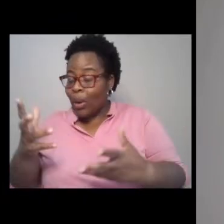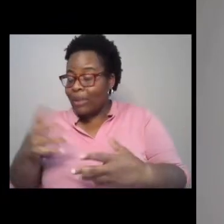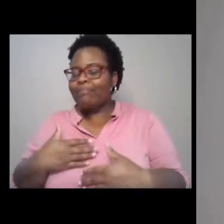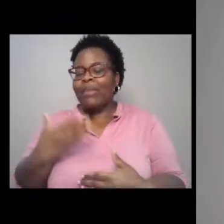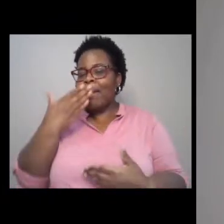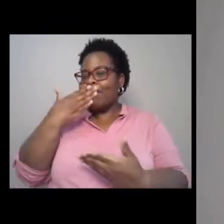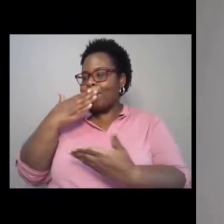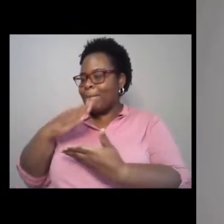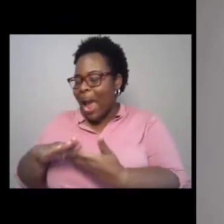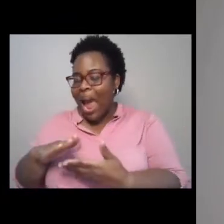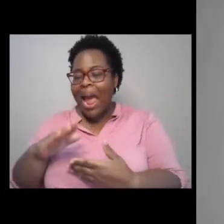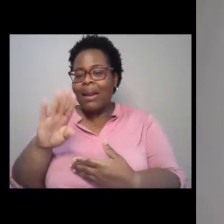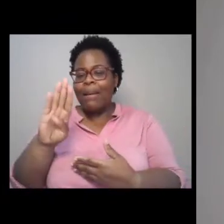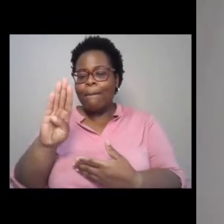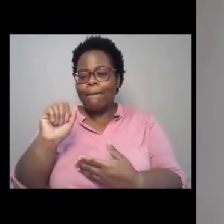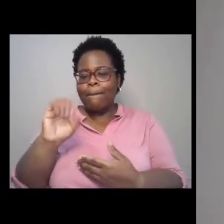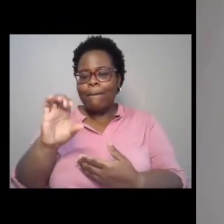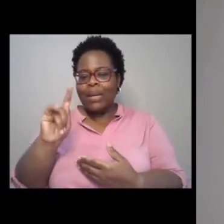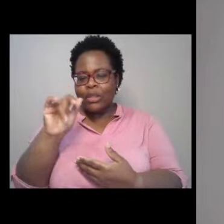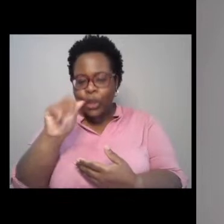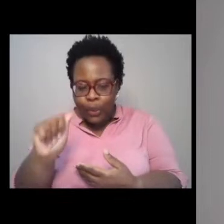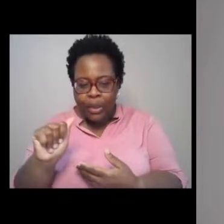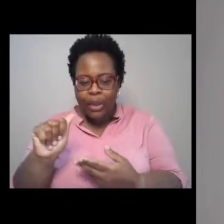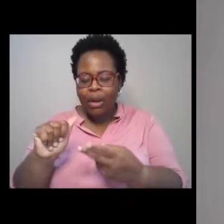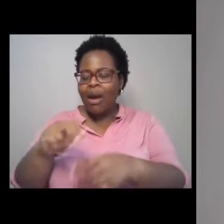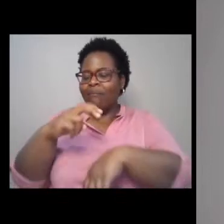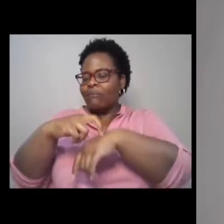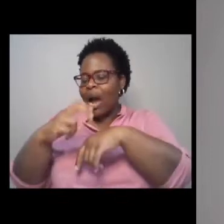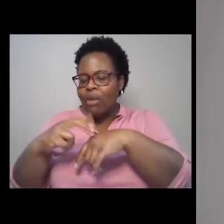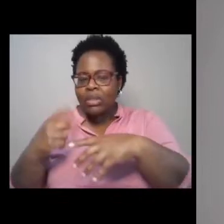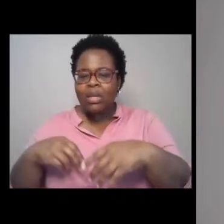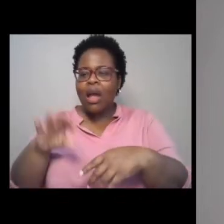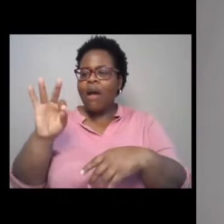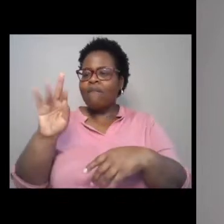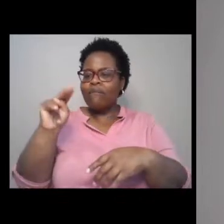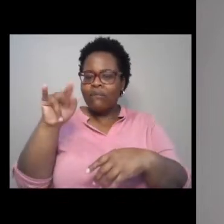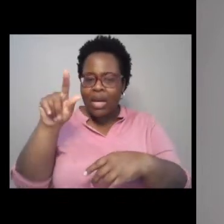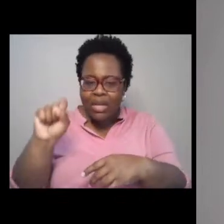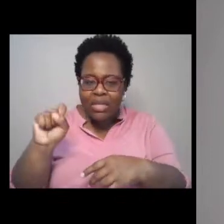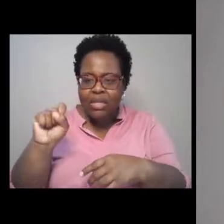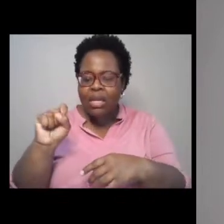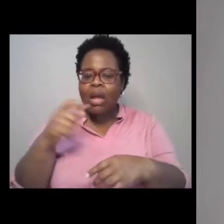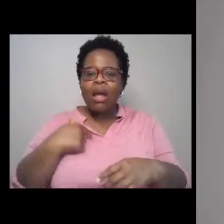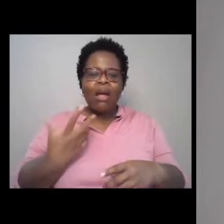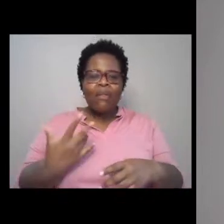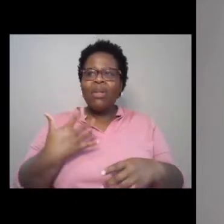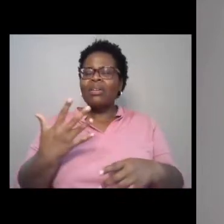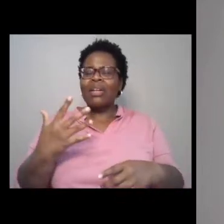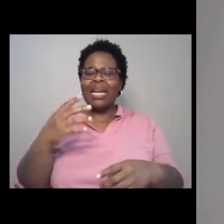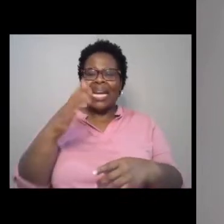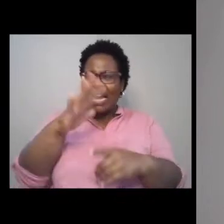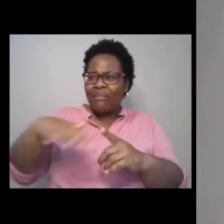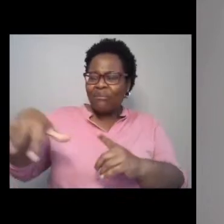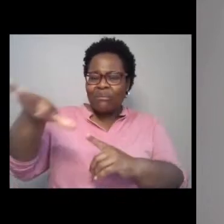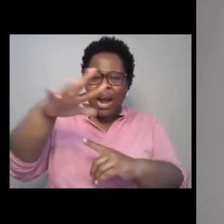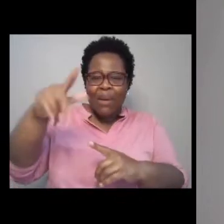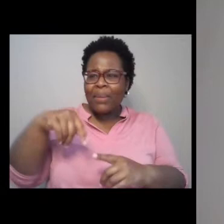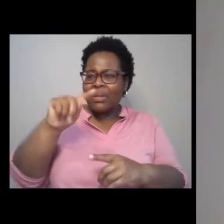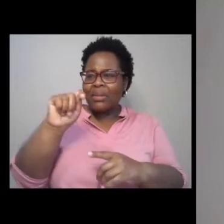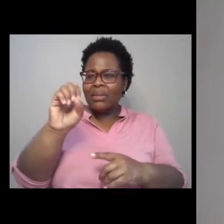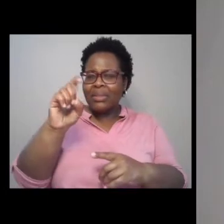bacteria, virus, and funguses. All of the environmental toxins that we are routinely exposed to since World War